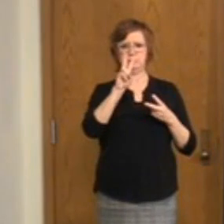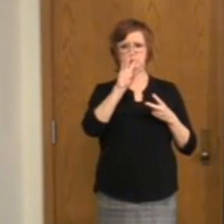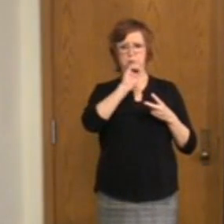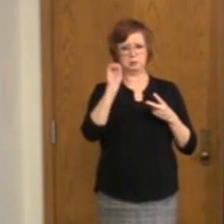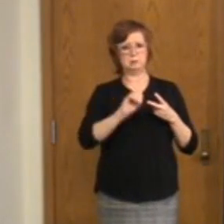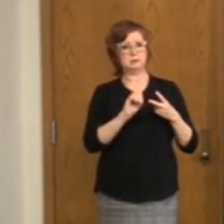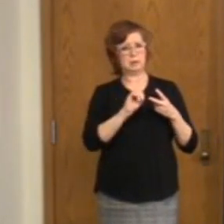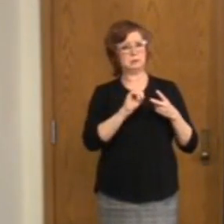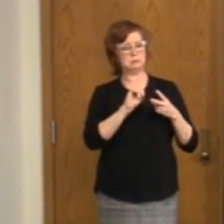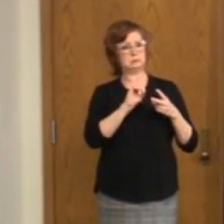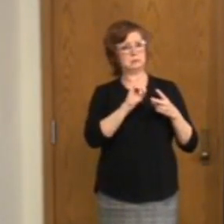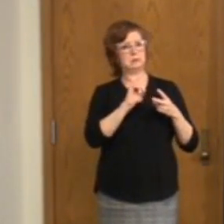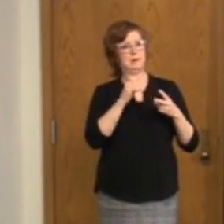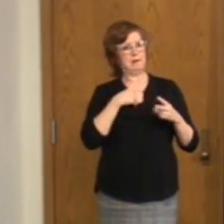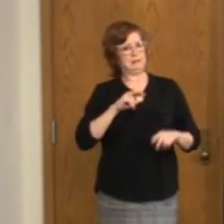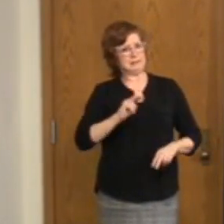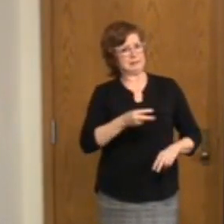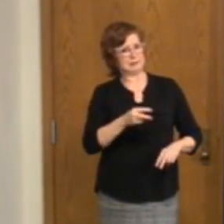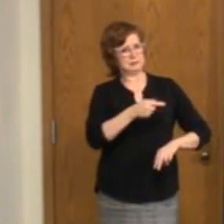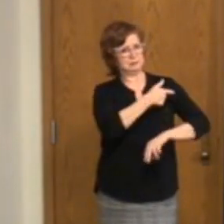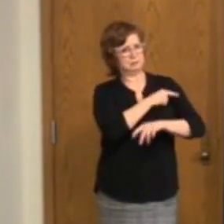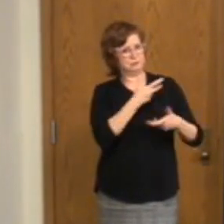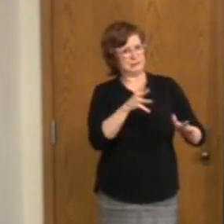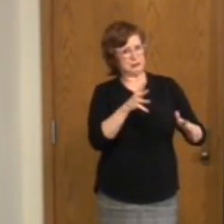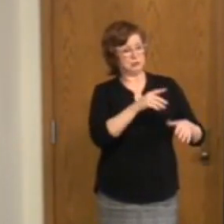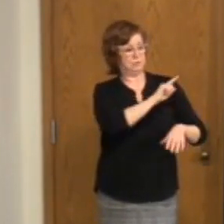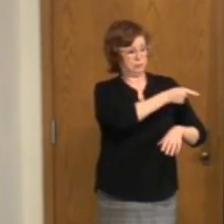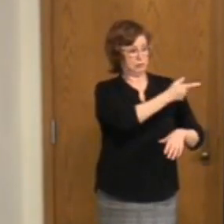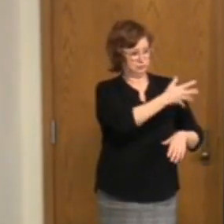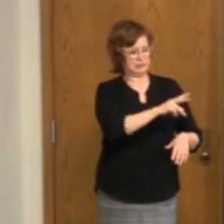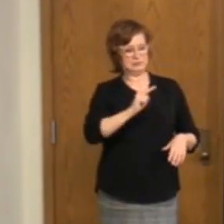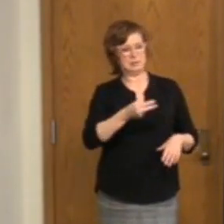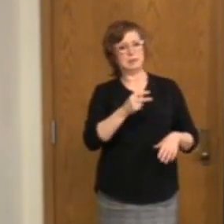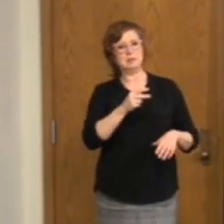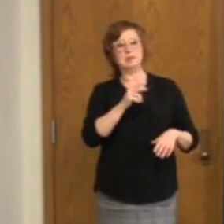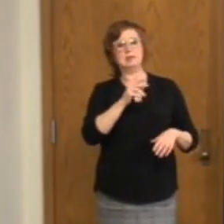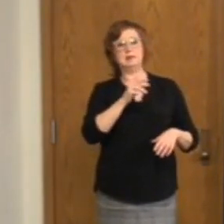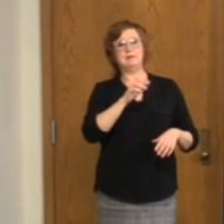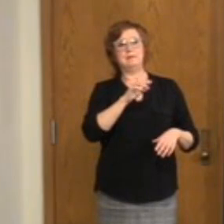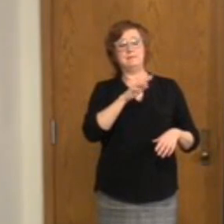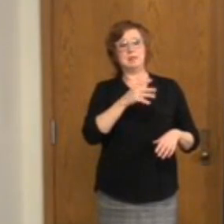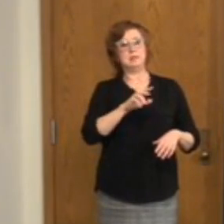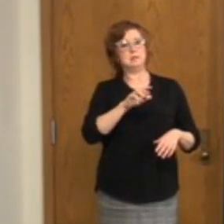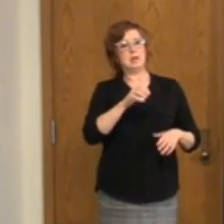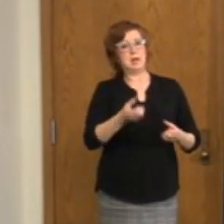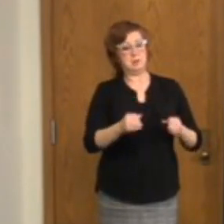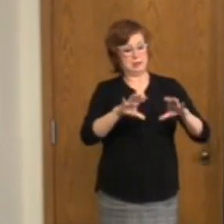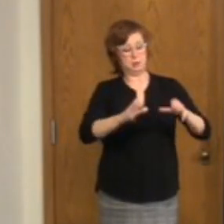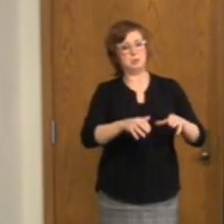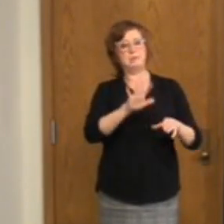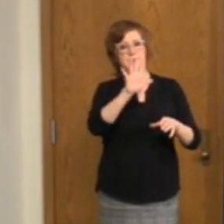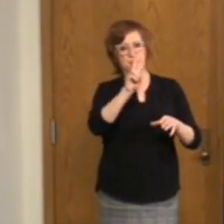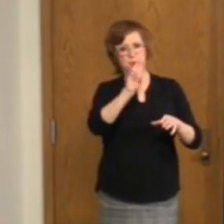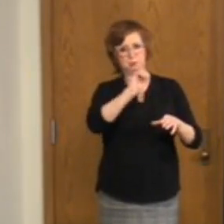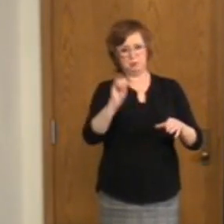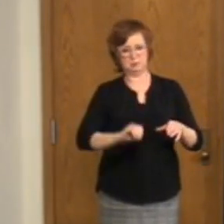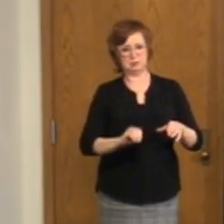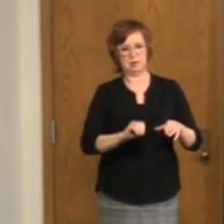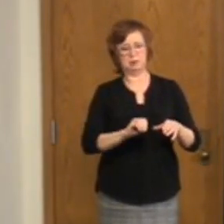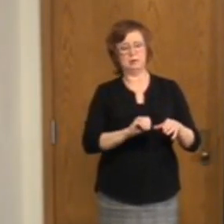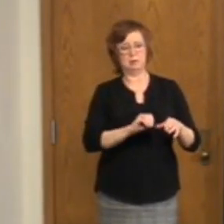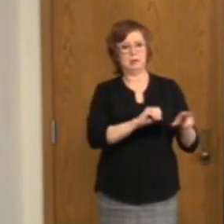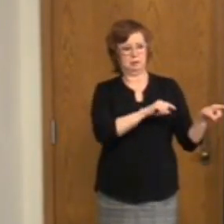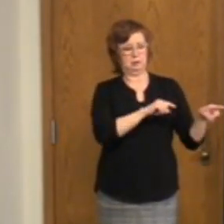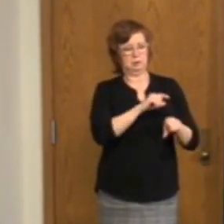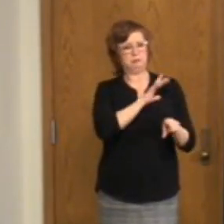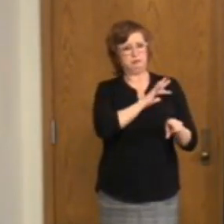shot and are now considered fully vaccinated. I know that there is not going to be an exact moment when we can all point to and say that